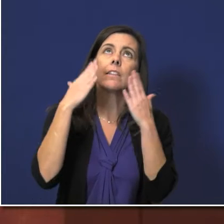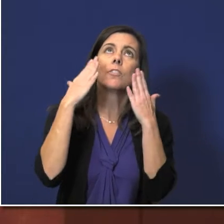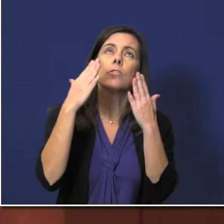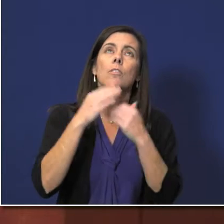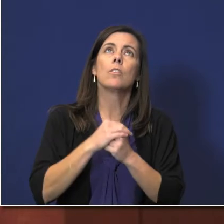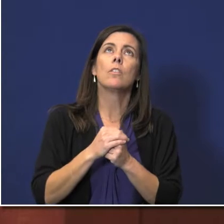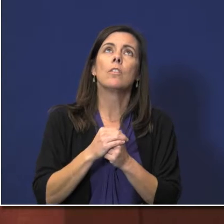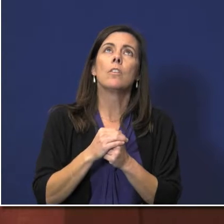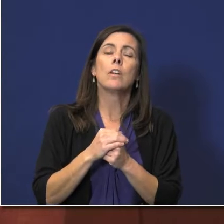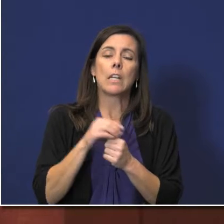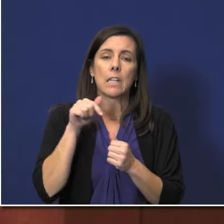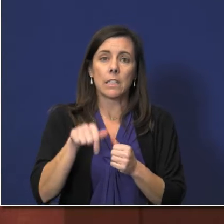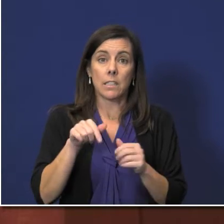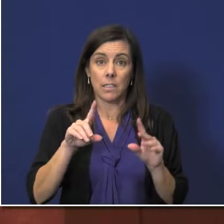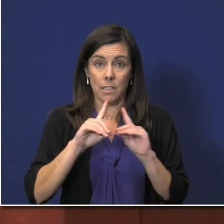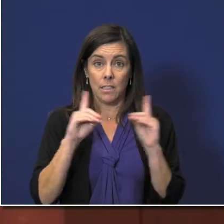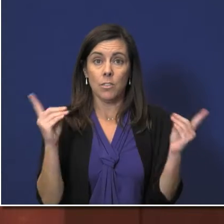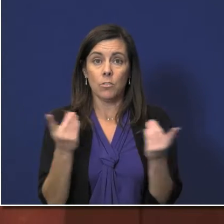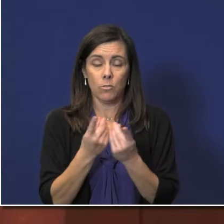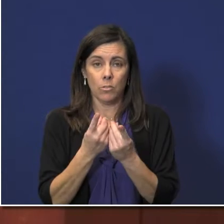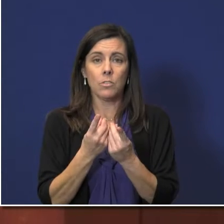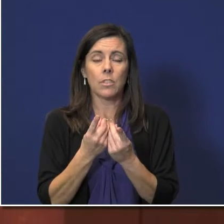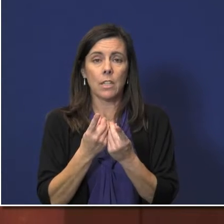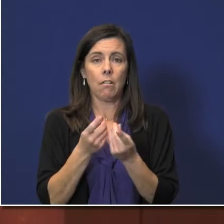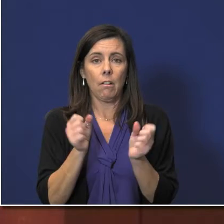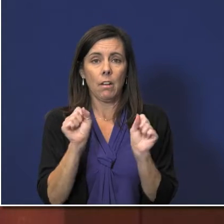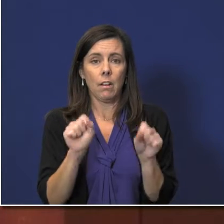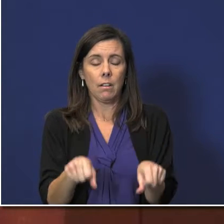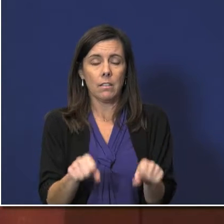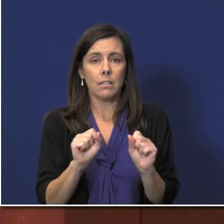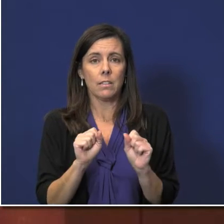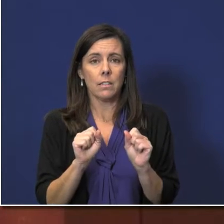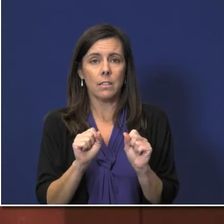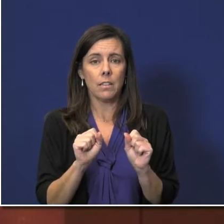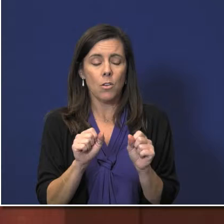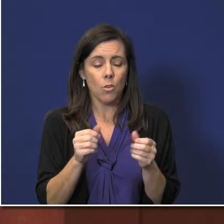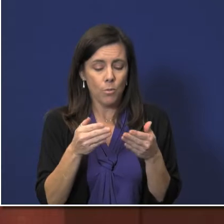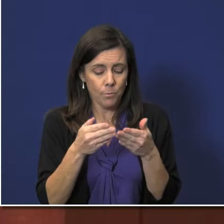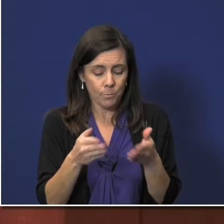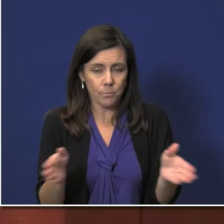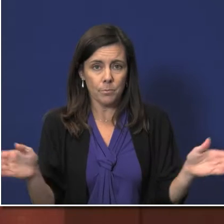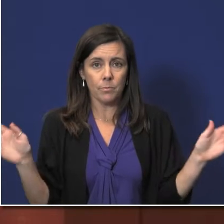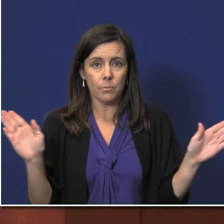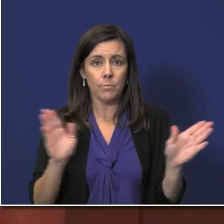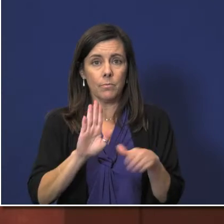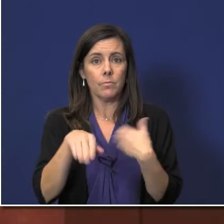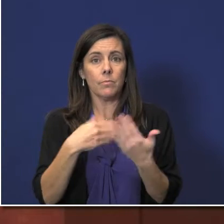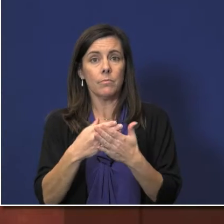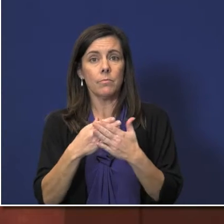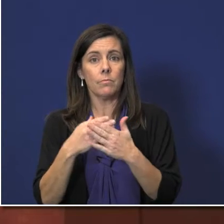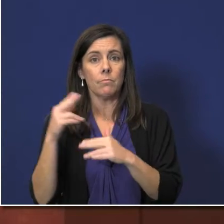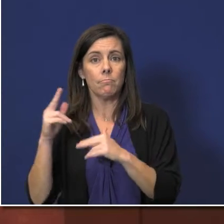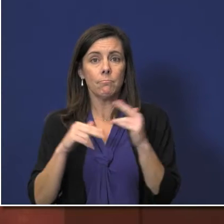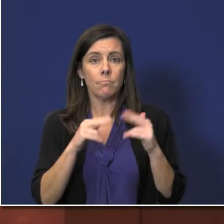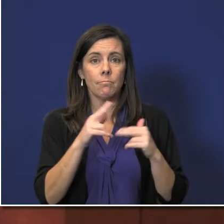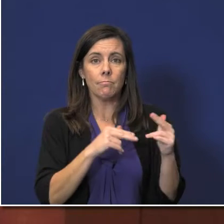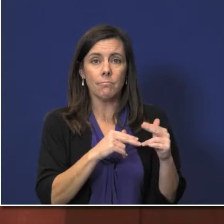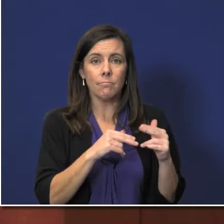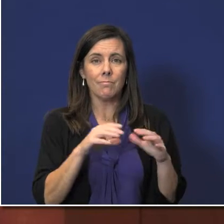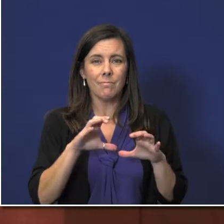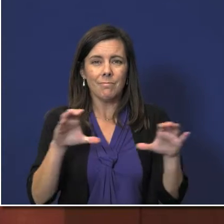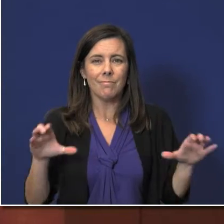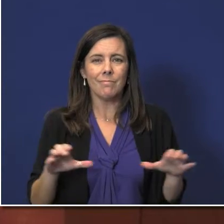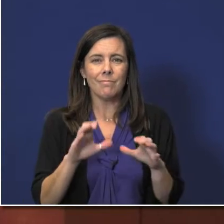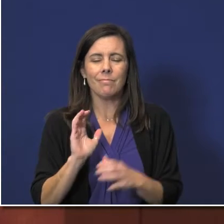this district was able to open up our schools and do the best